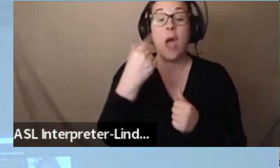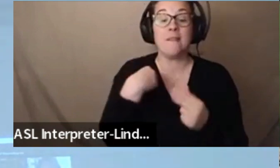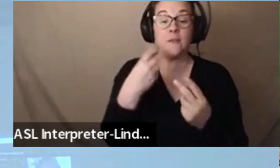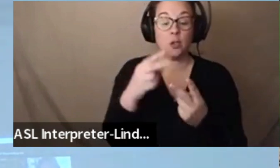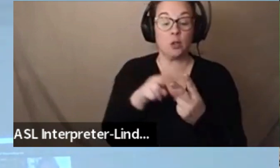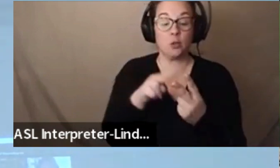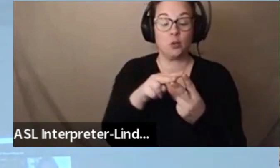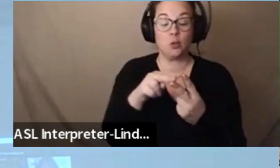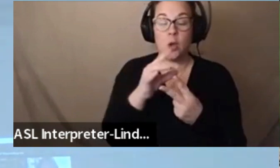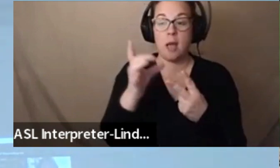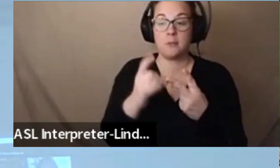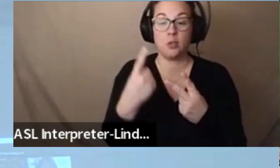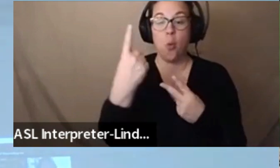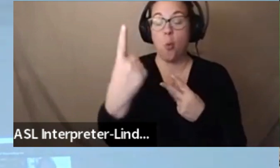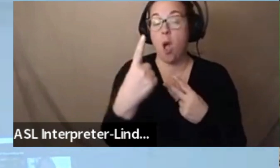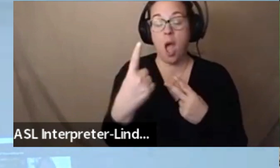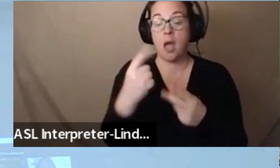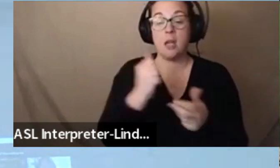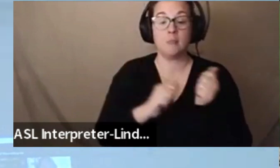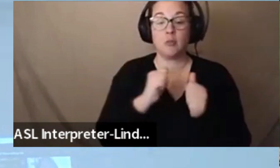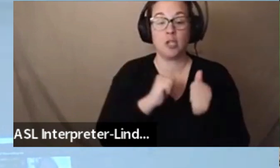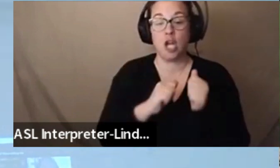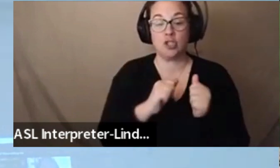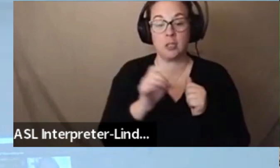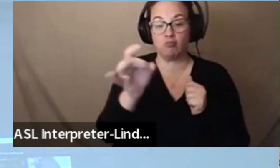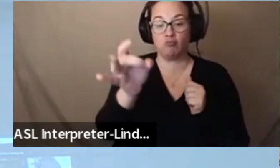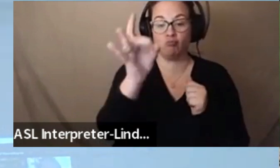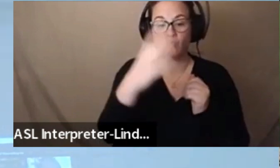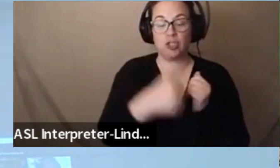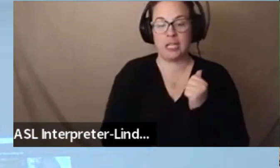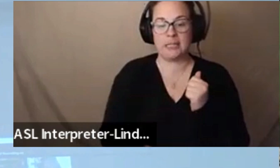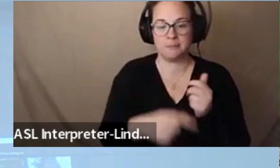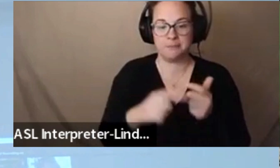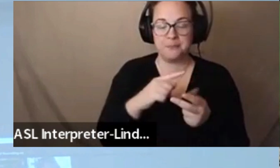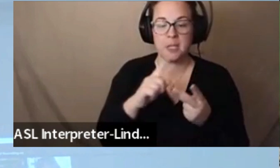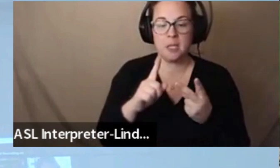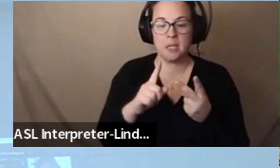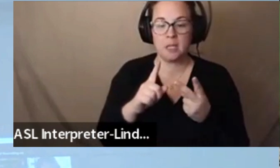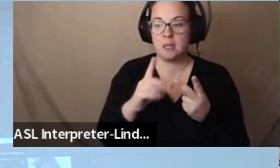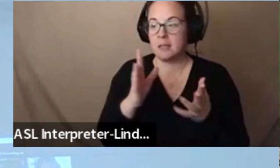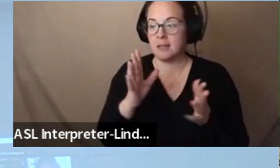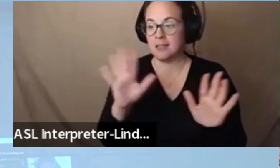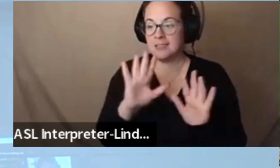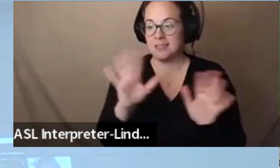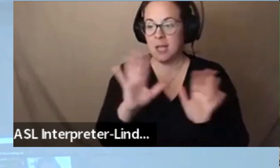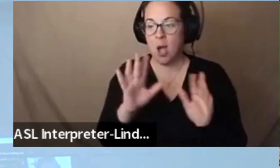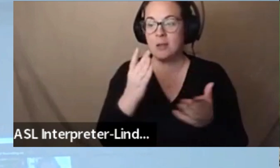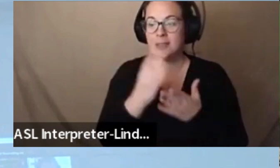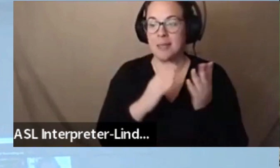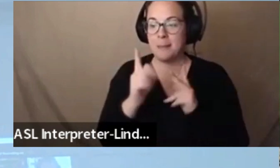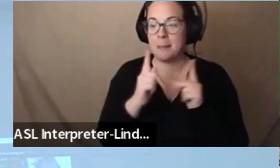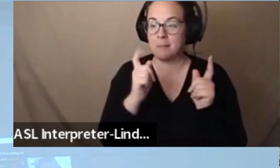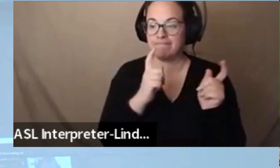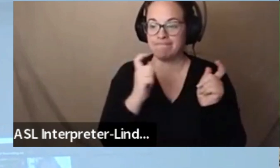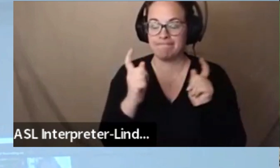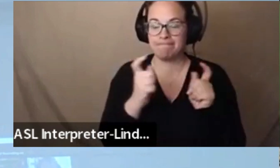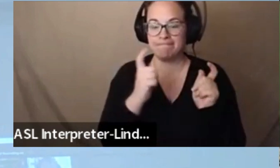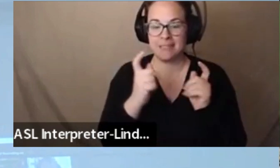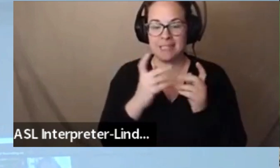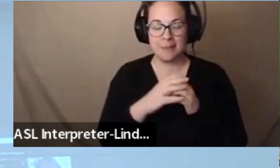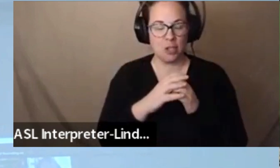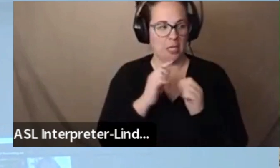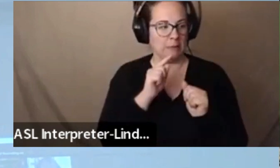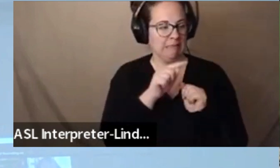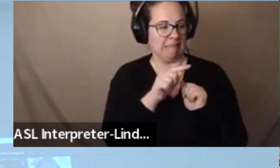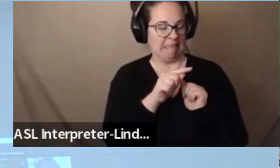production, because there are some productions right now where people took pictures of them. You'd say, I'm sorry, that is not kind of theatre I would